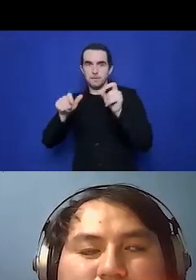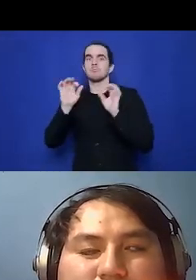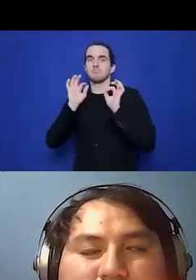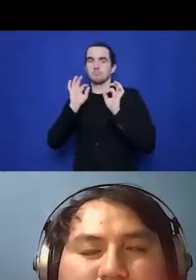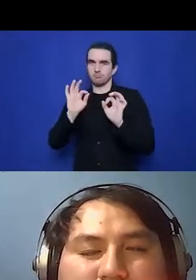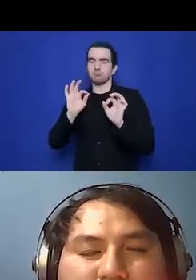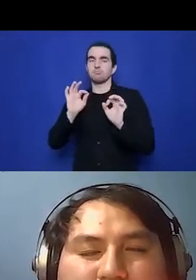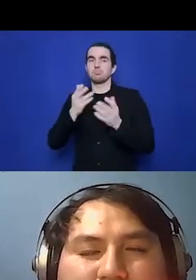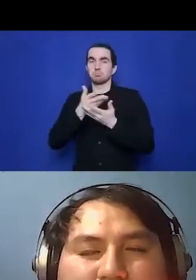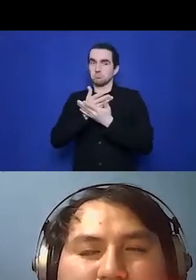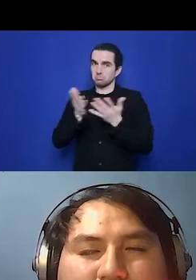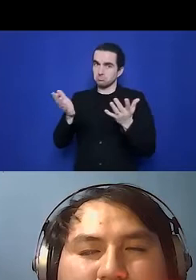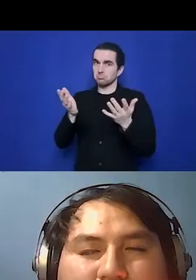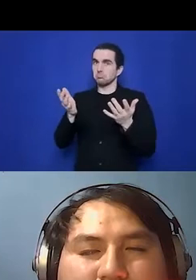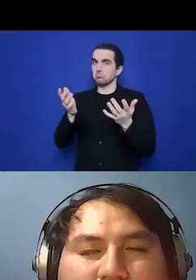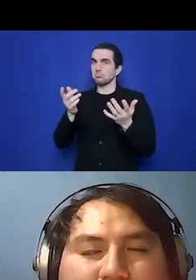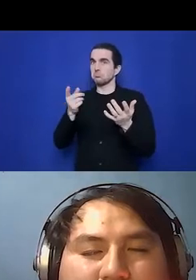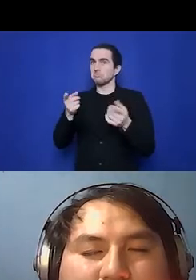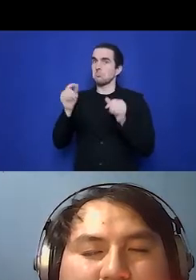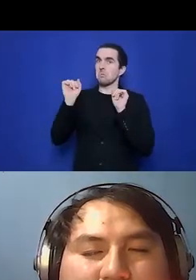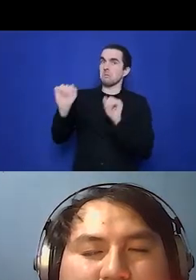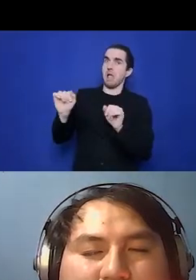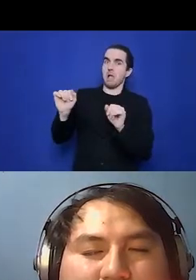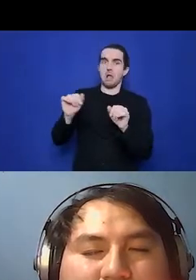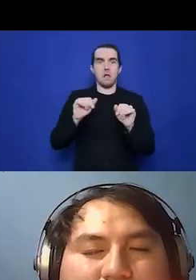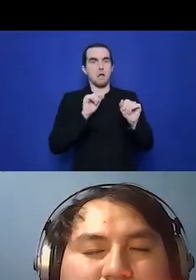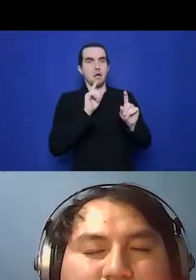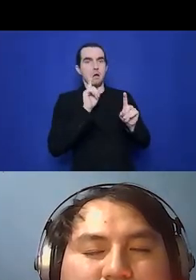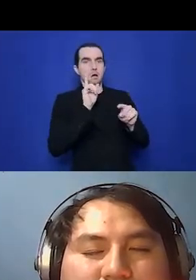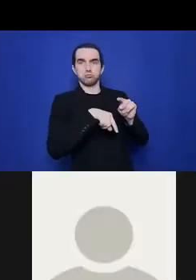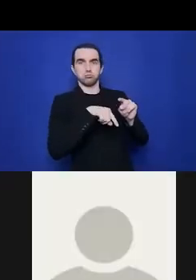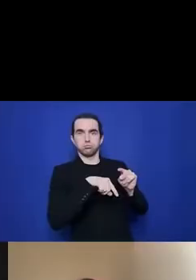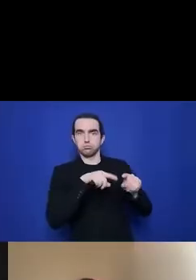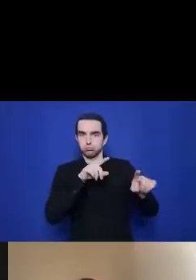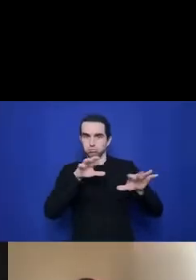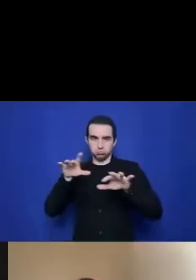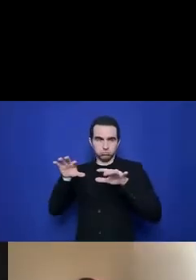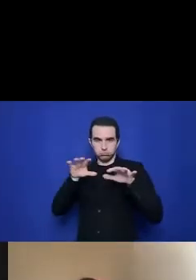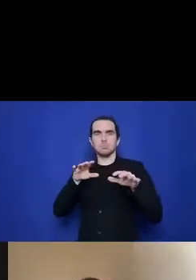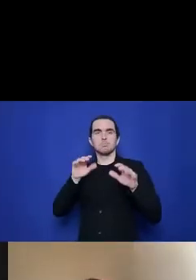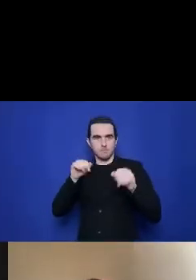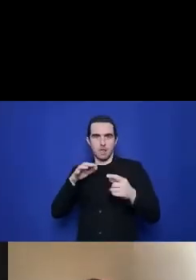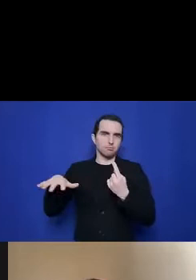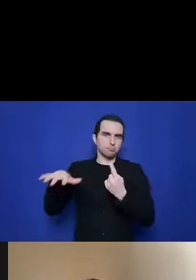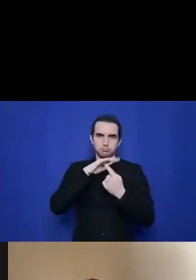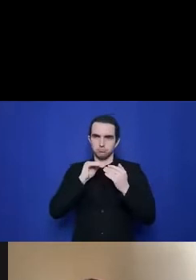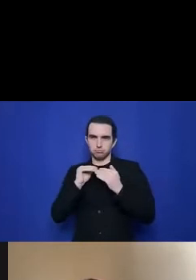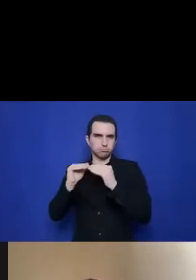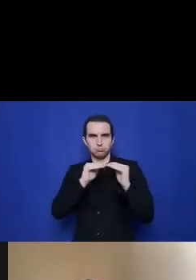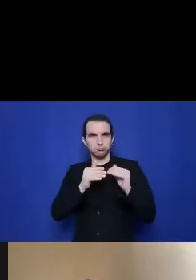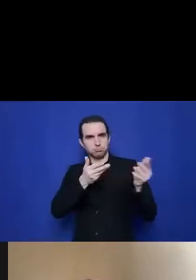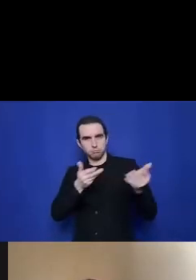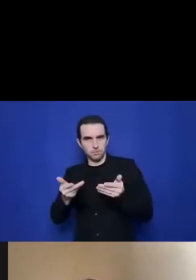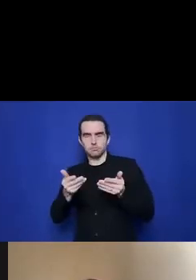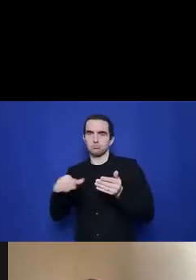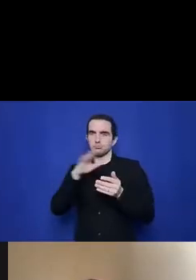community, fully participate and learn with their peers, and experience reciprocal